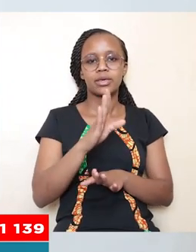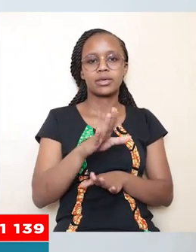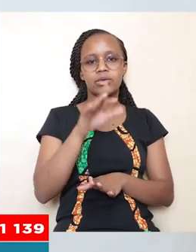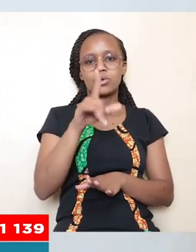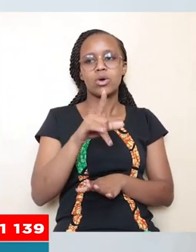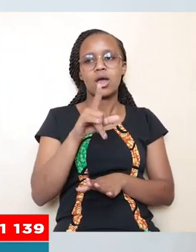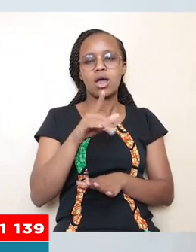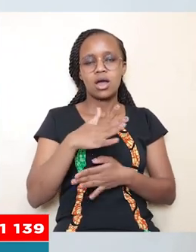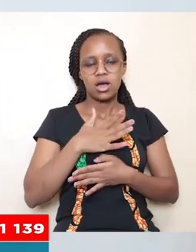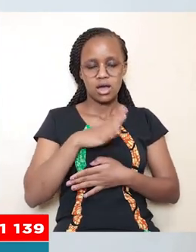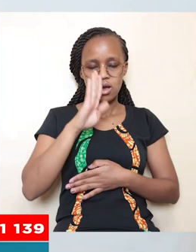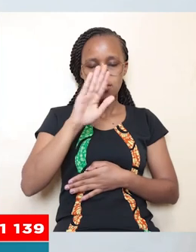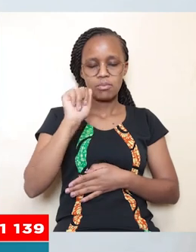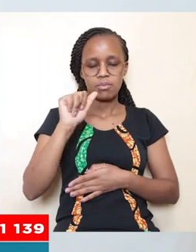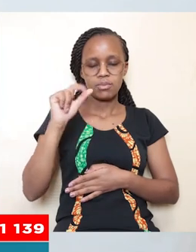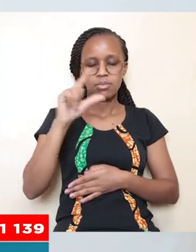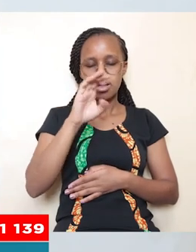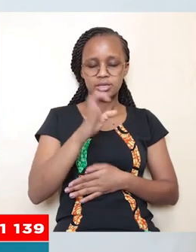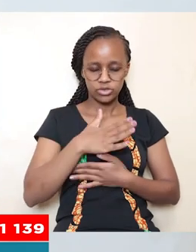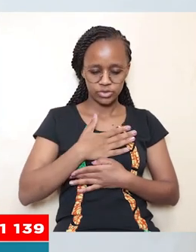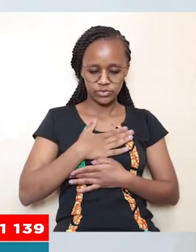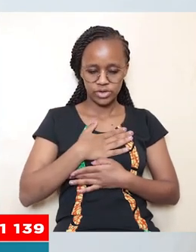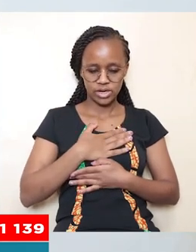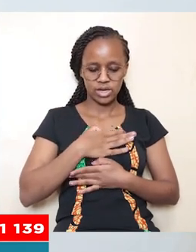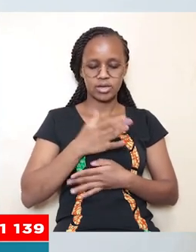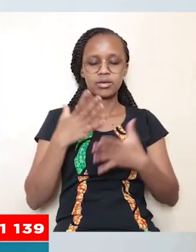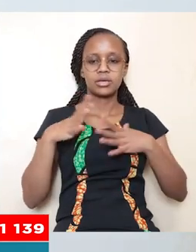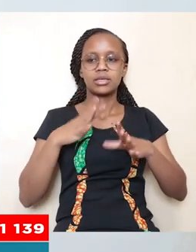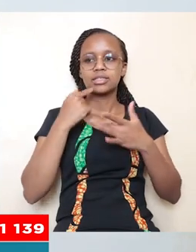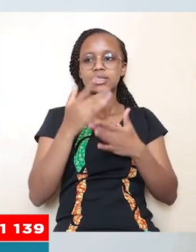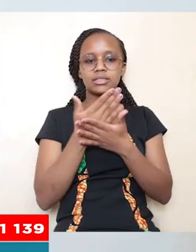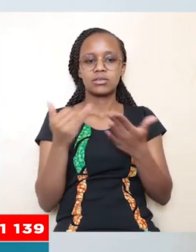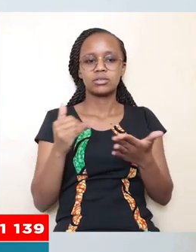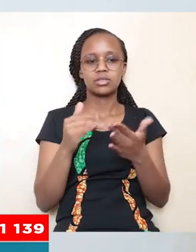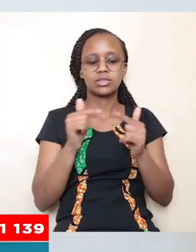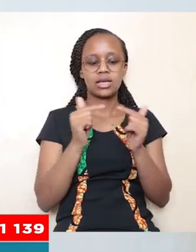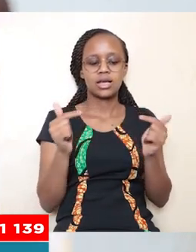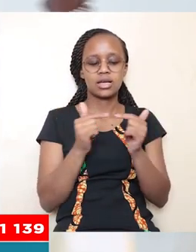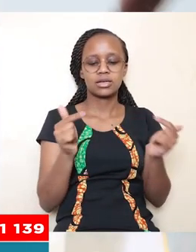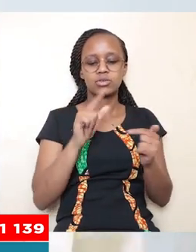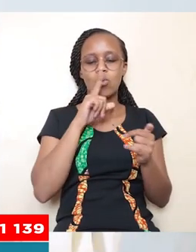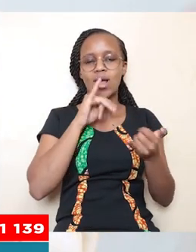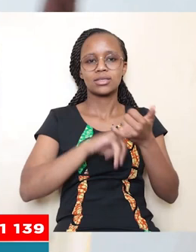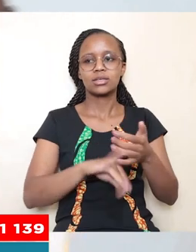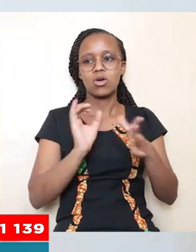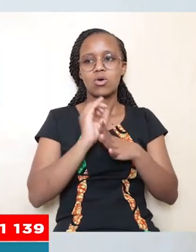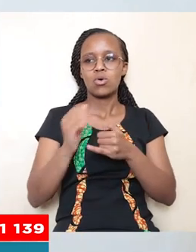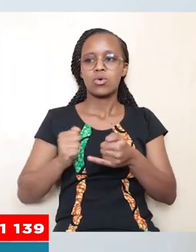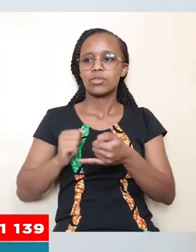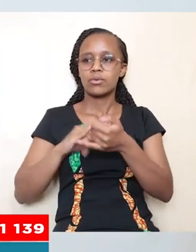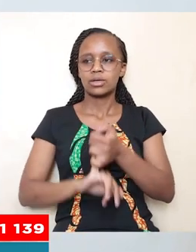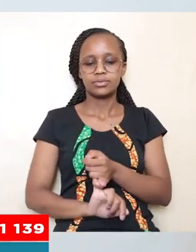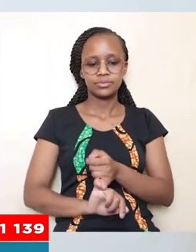your badge of honor and you carry it. If people say something against your husband or your